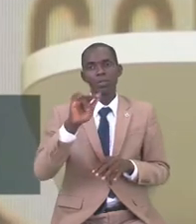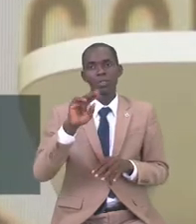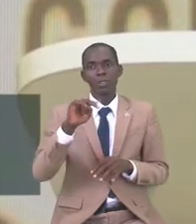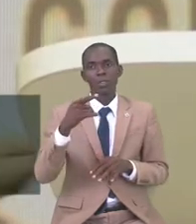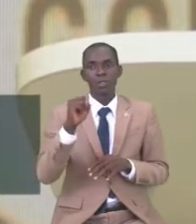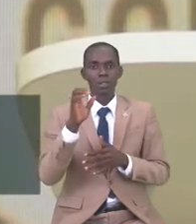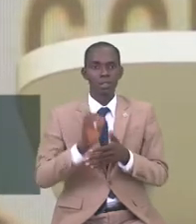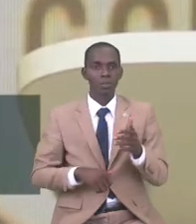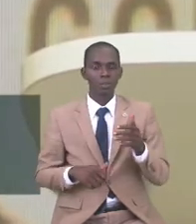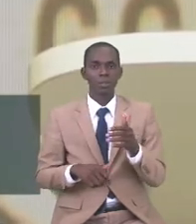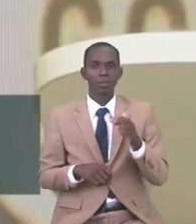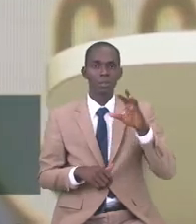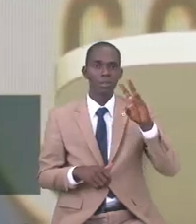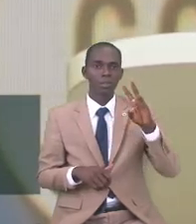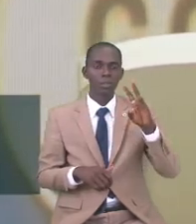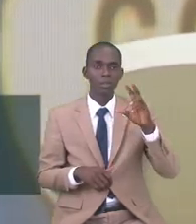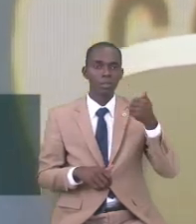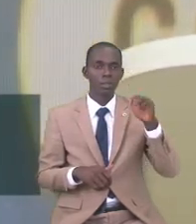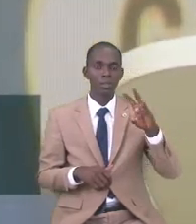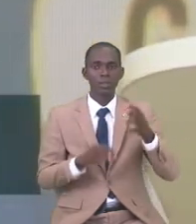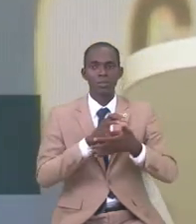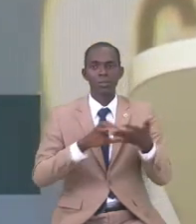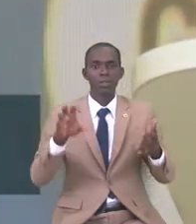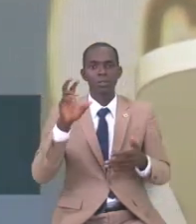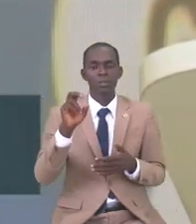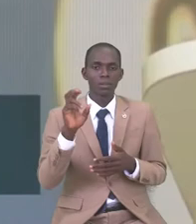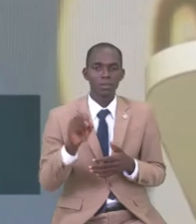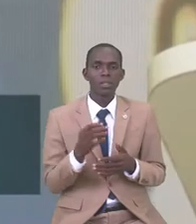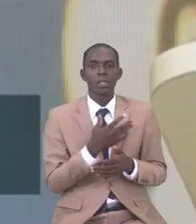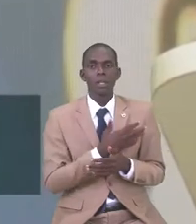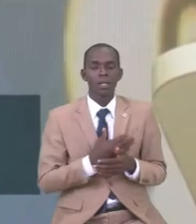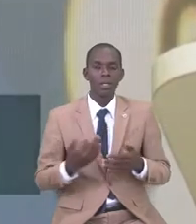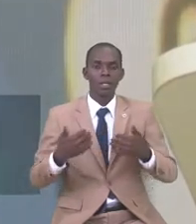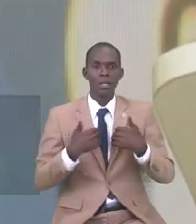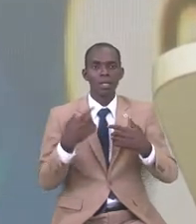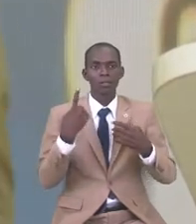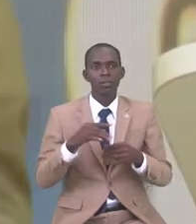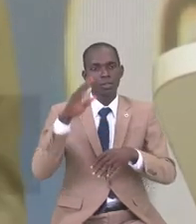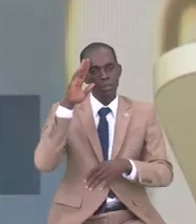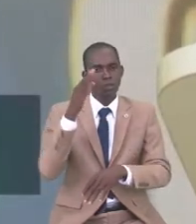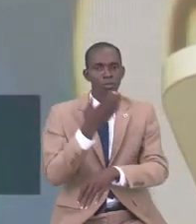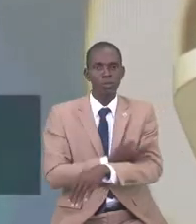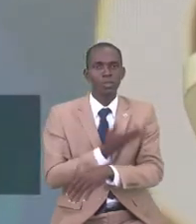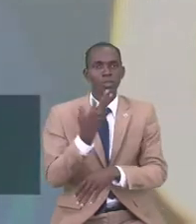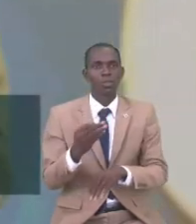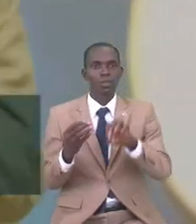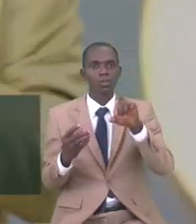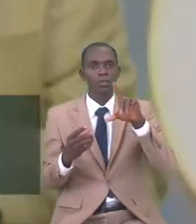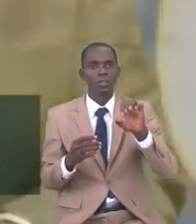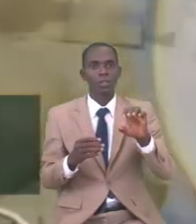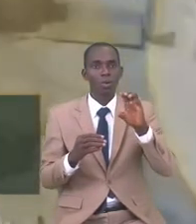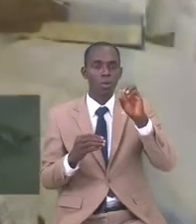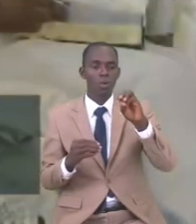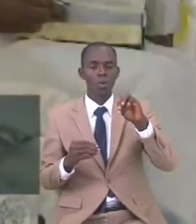30. And Ahab, the son of Omri, did evil in the sight of the Lord above all that